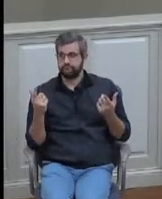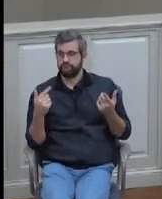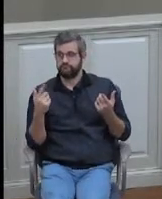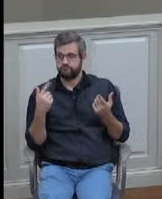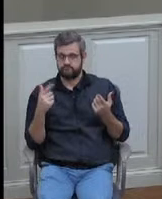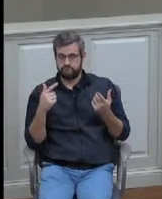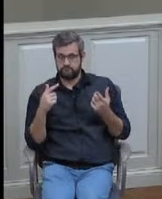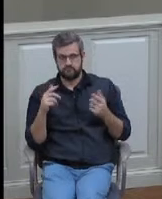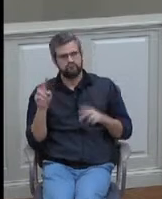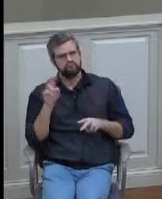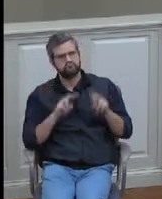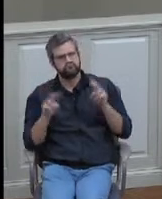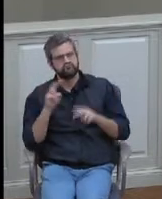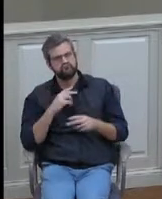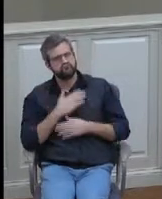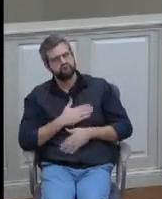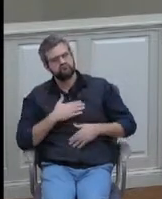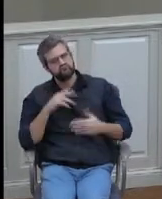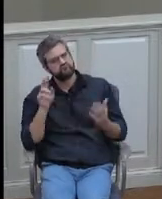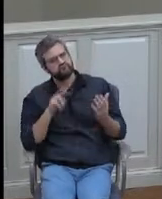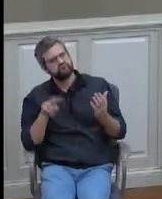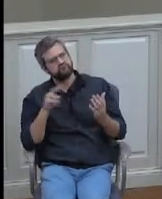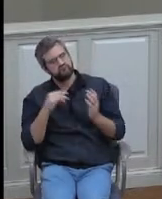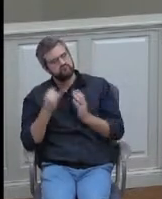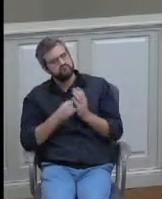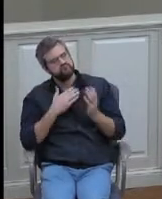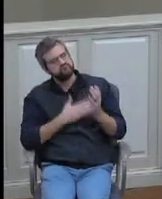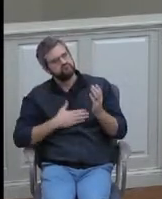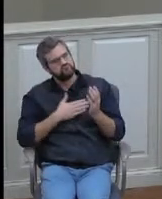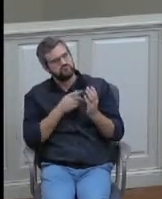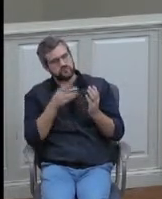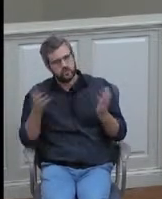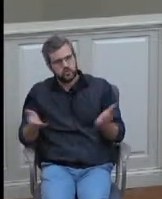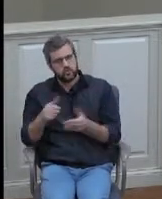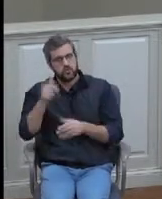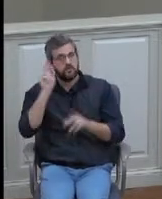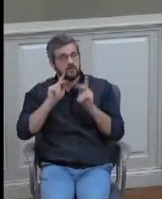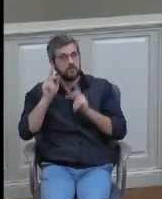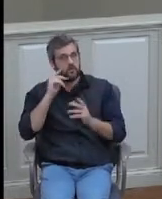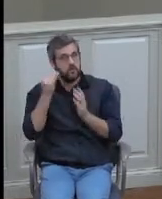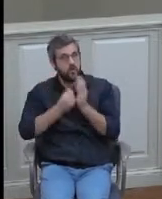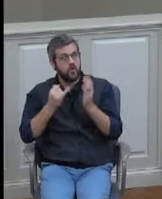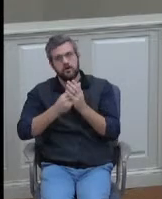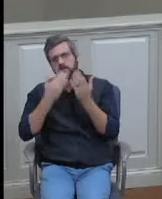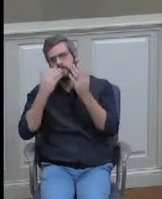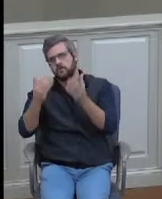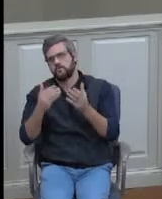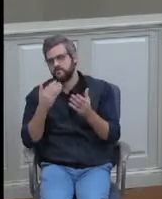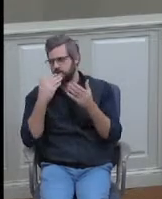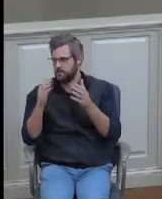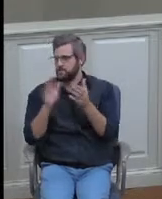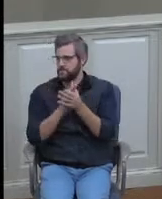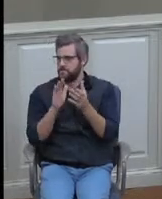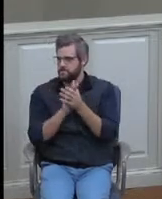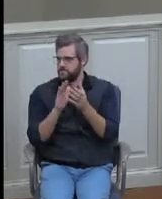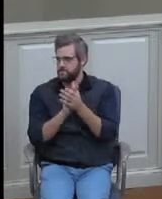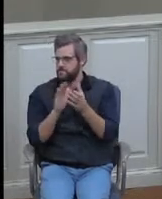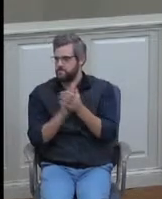looks at art, appreciates art, and encourages other artists. Thank you. Thank you, ma'am.